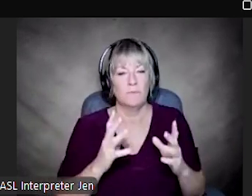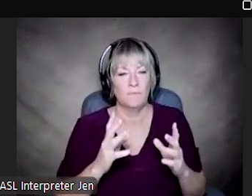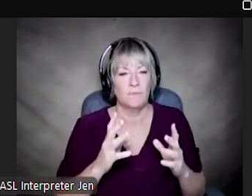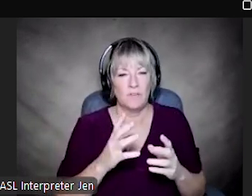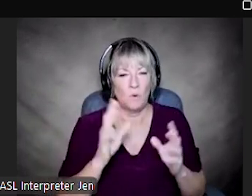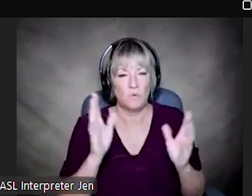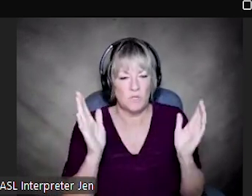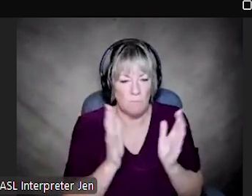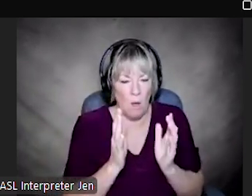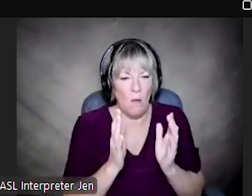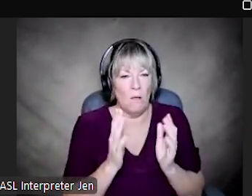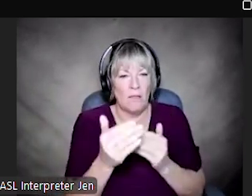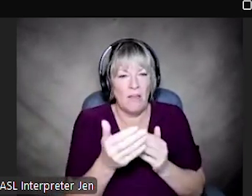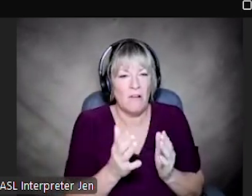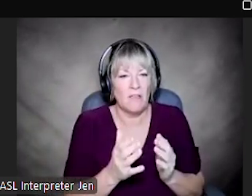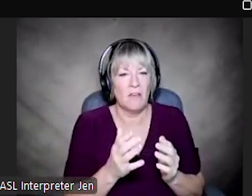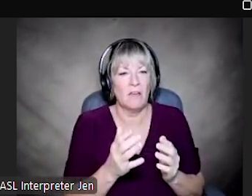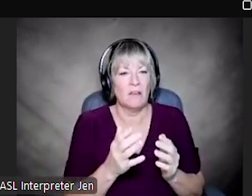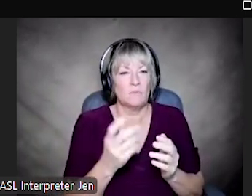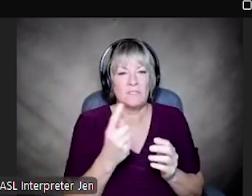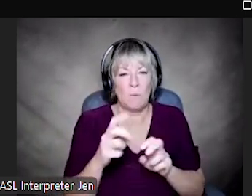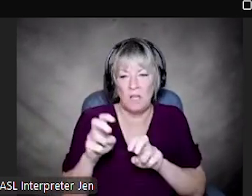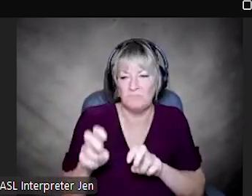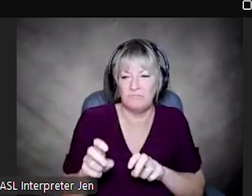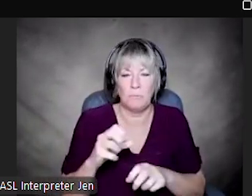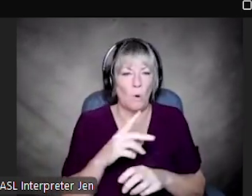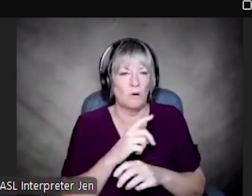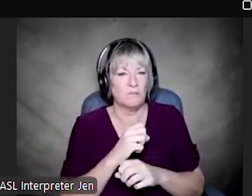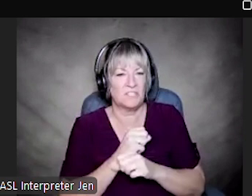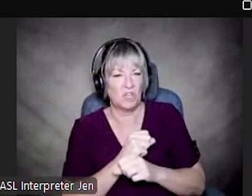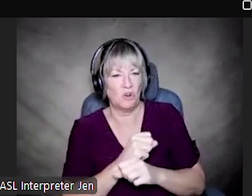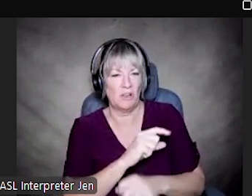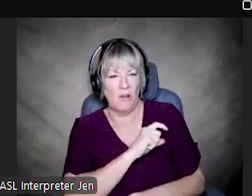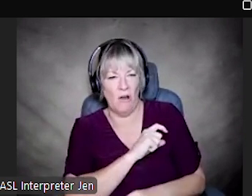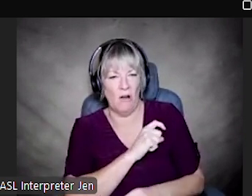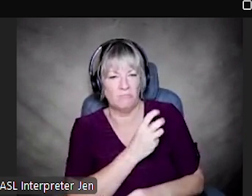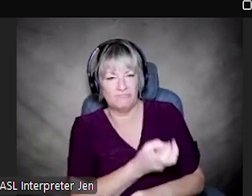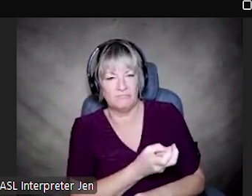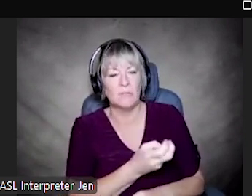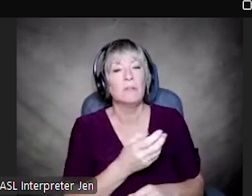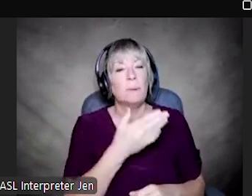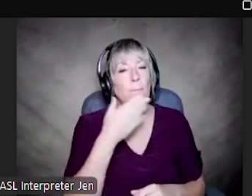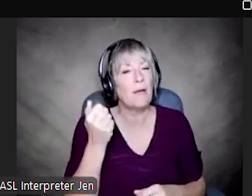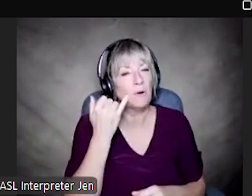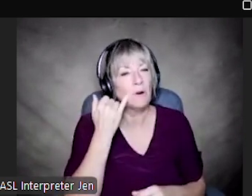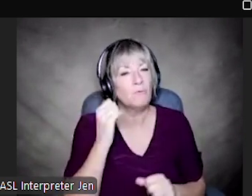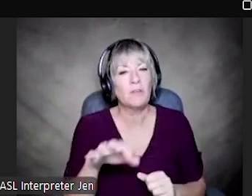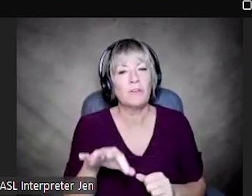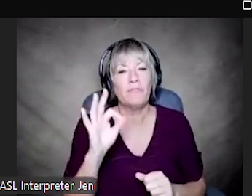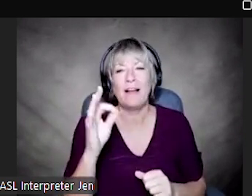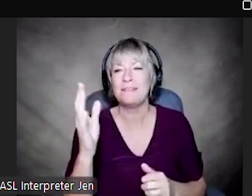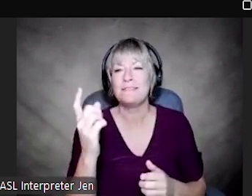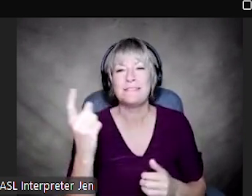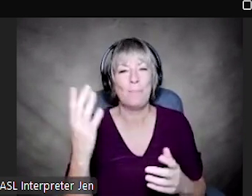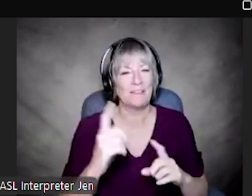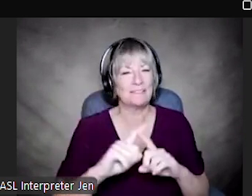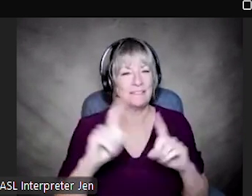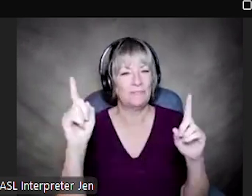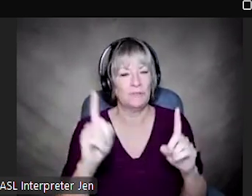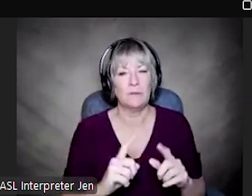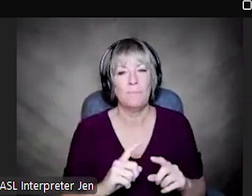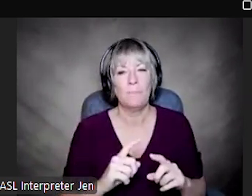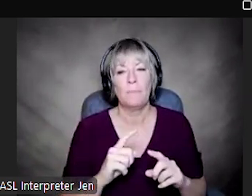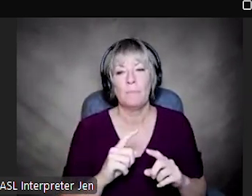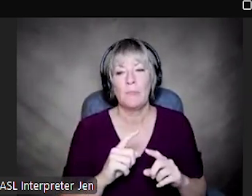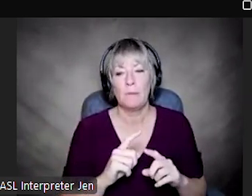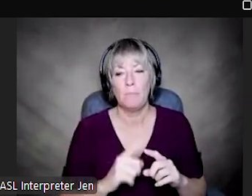sitter or security guard. So it would be better if we could find something that was not like that. But even